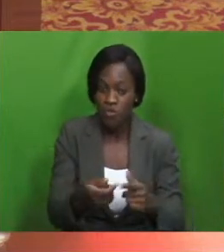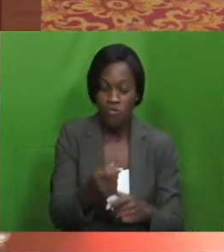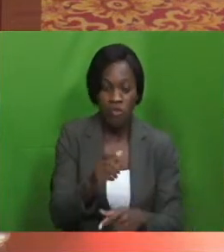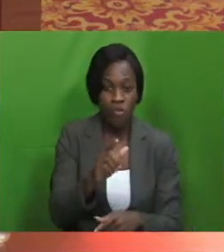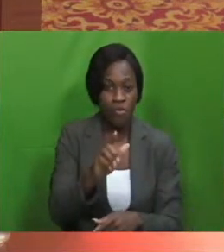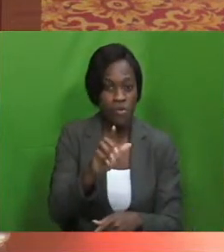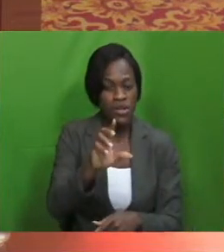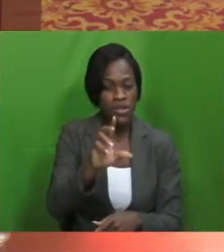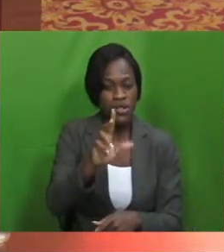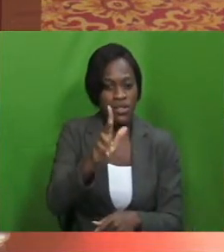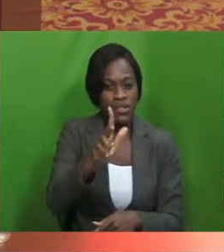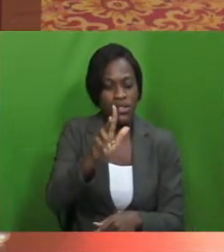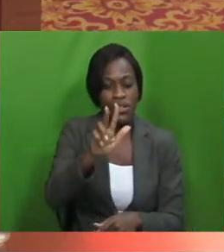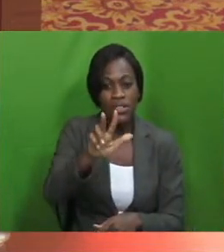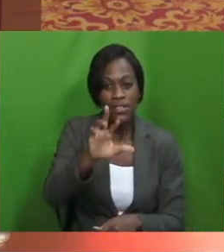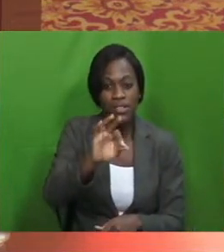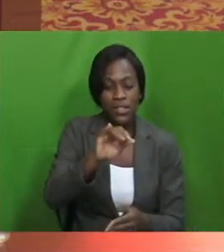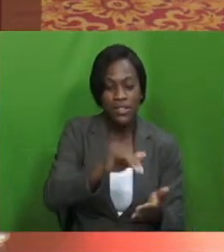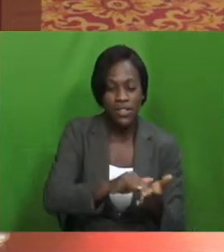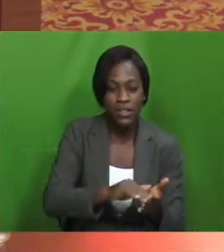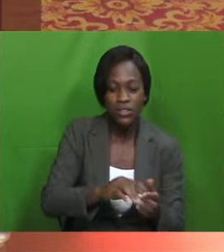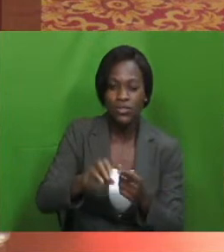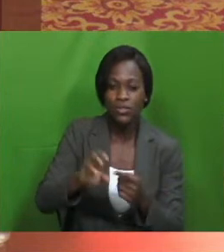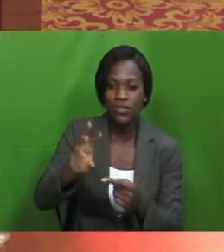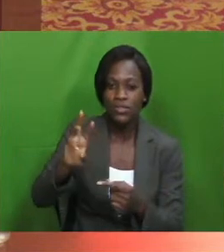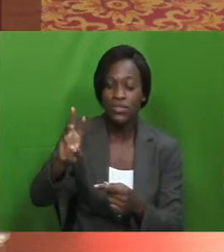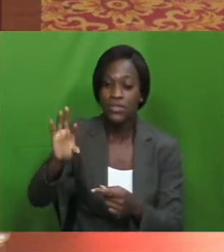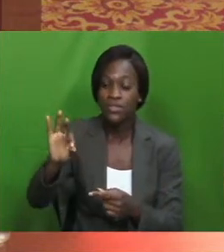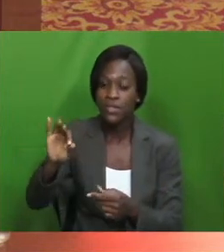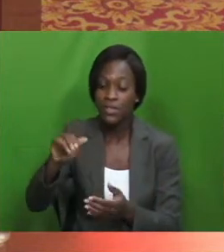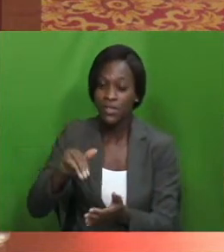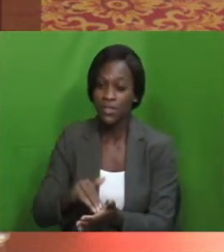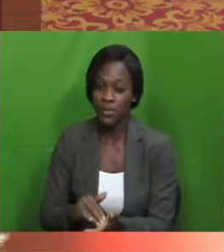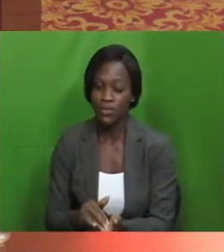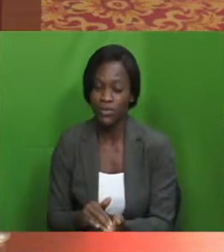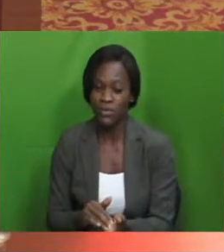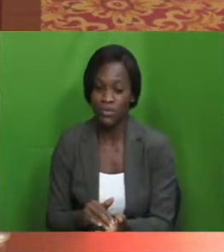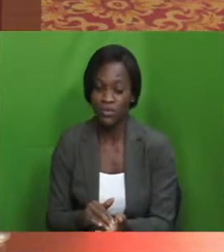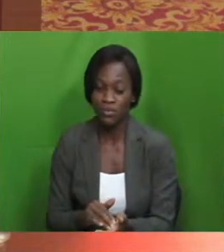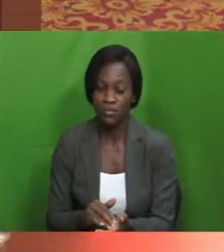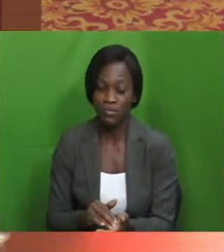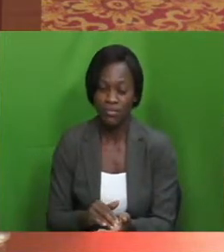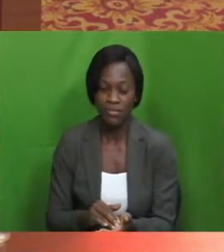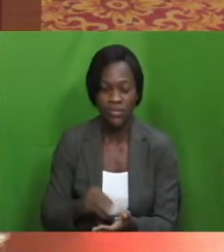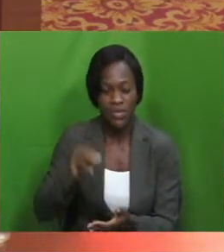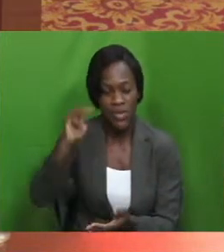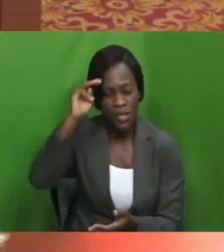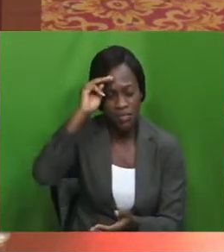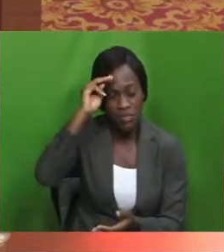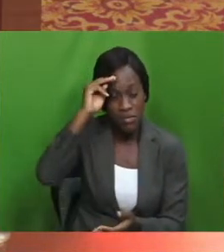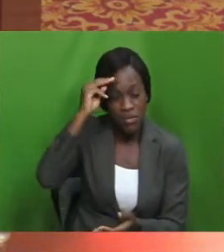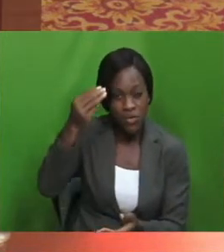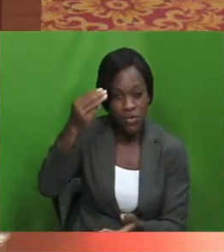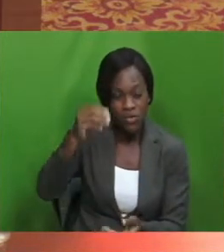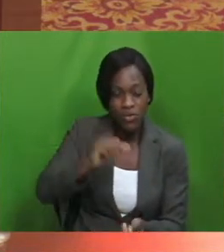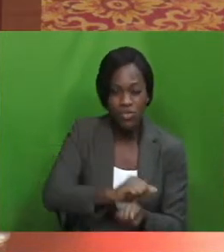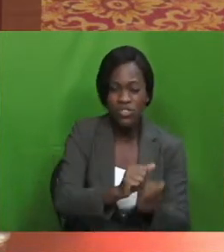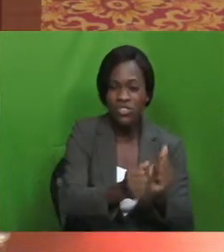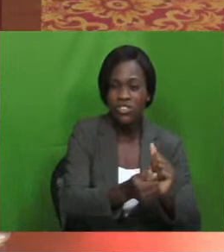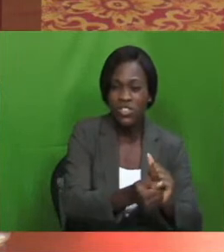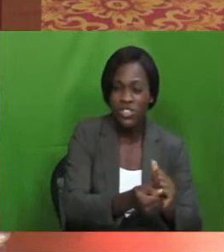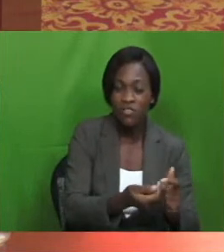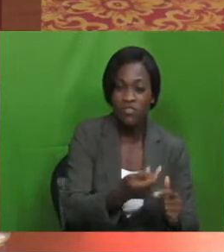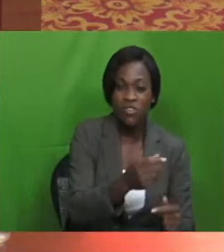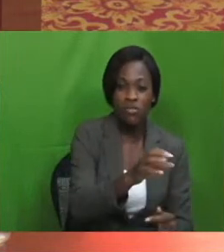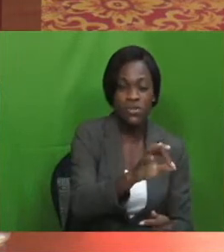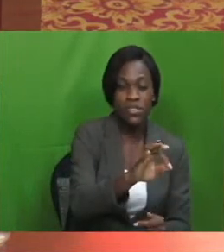69,000. Mr. Speaker, the Mills Mahama administration increased the network from 69,000